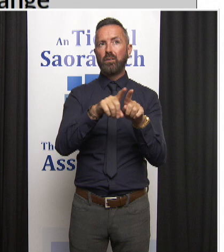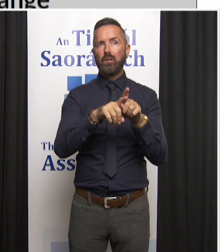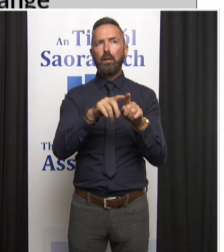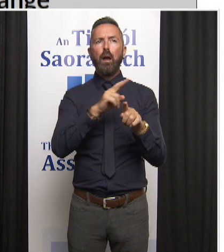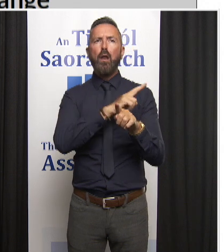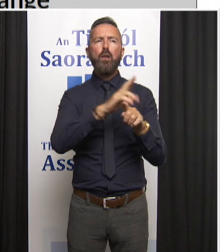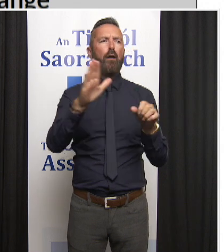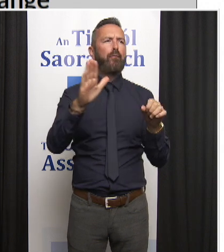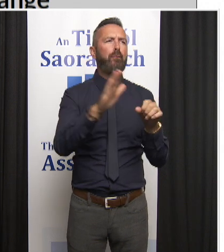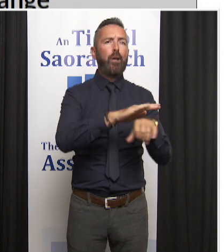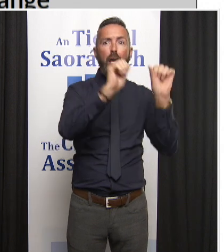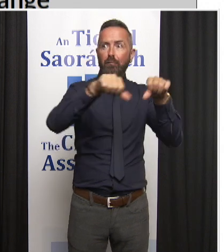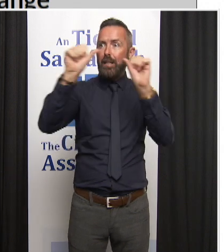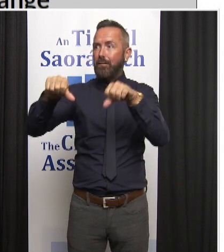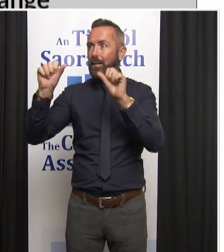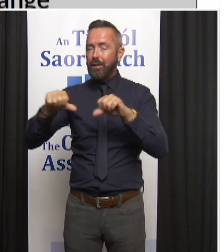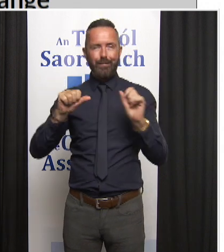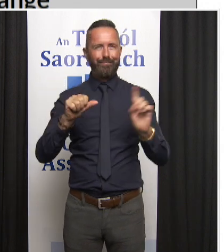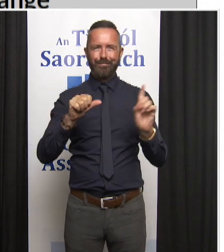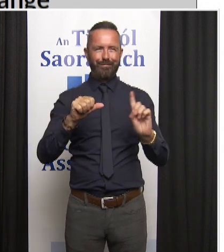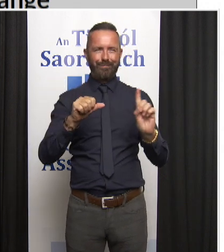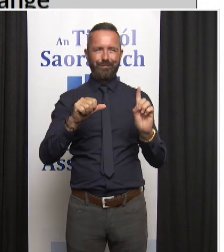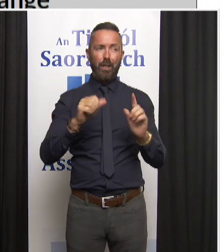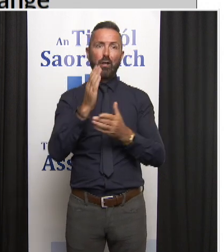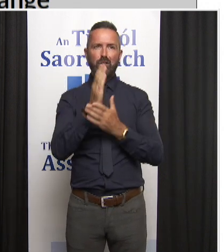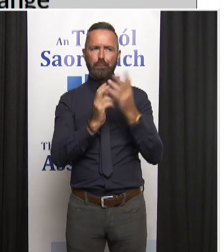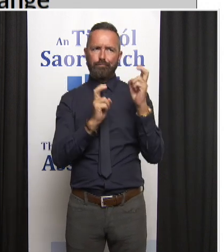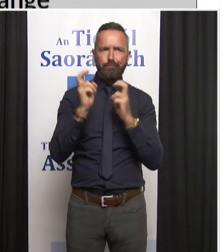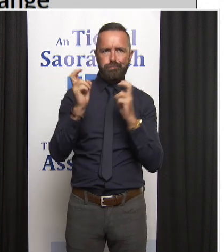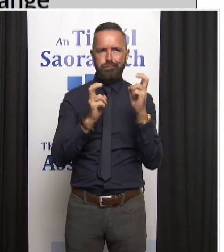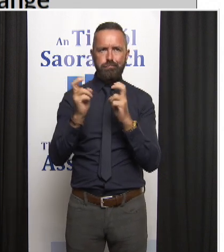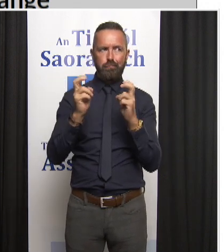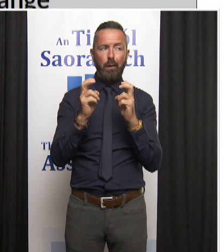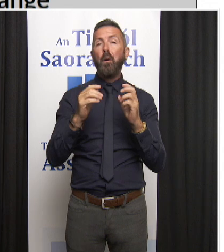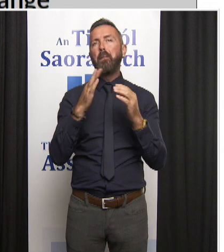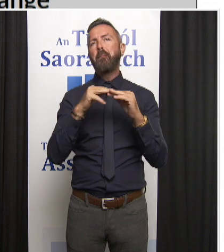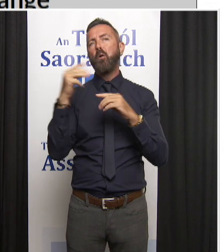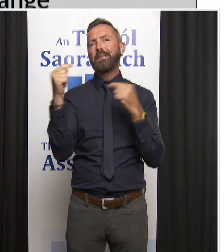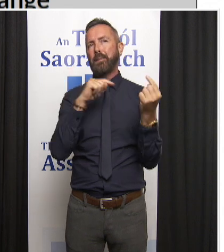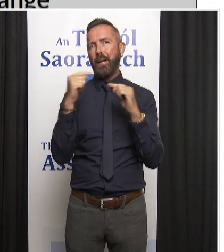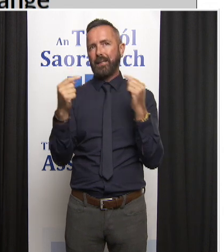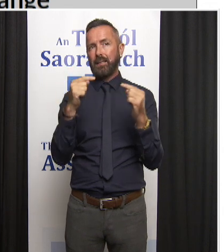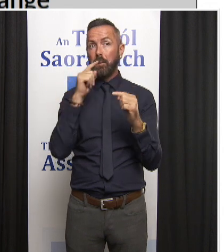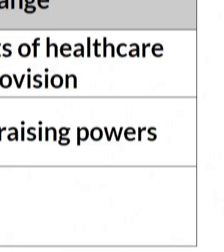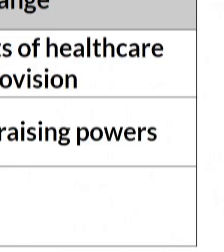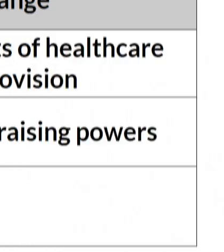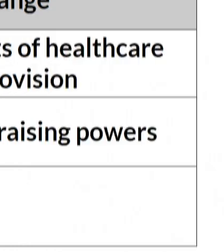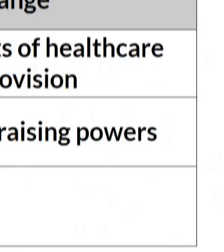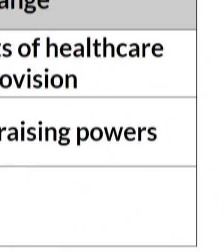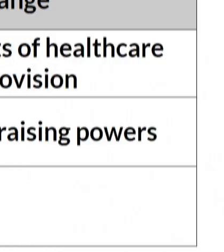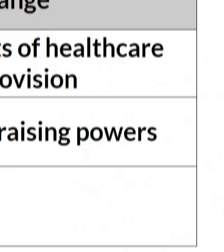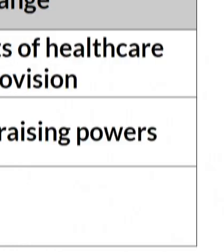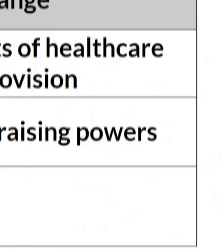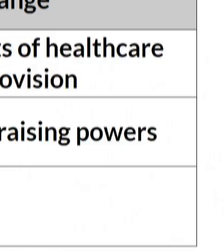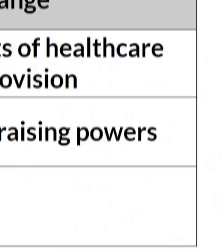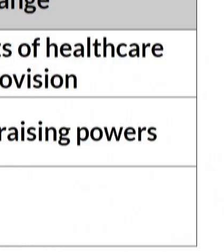was, I suppose, not everybody at the table agreed, so I just want to make that clear as well. A lot of us felt we should start with the basis of everything being